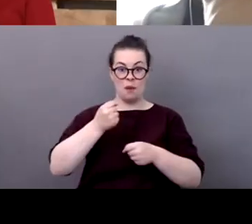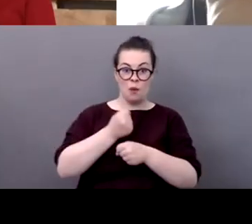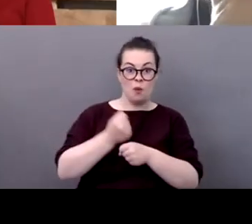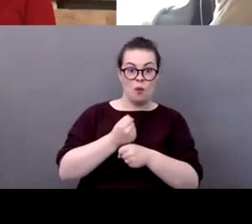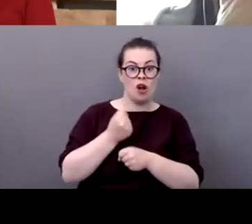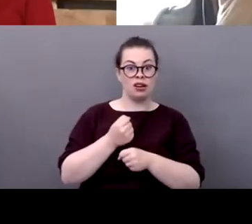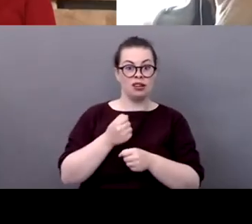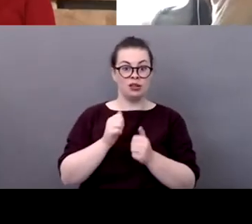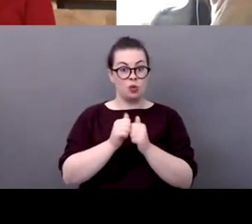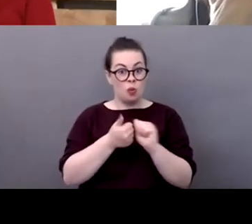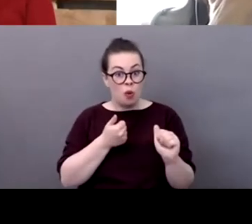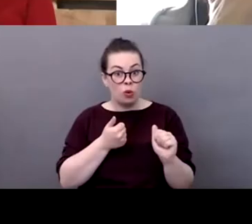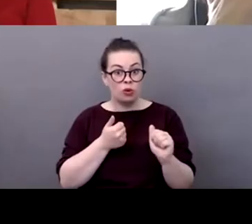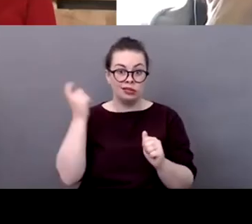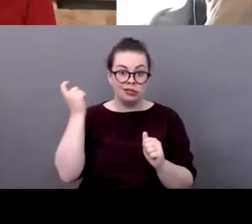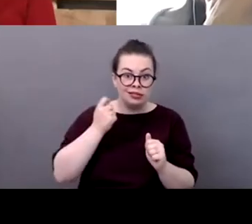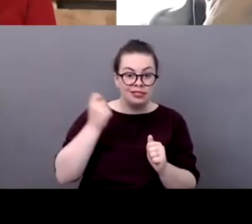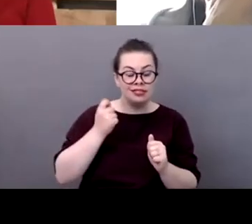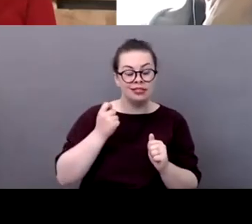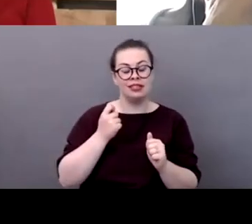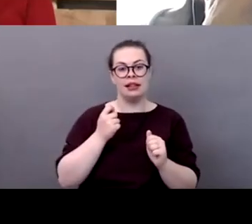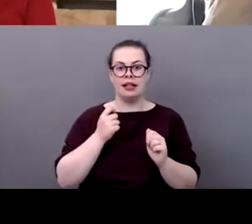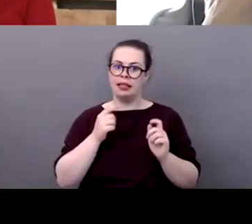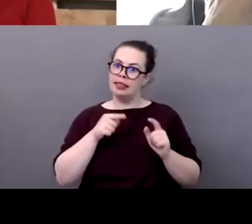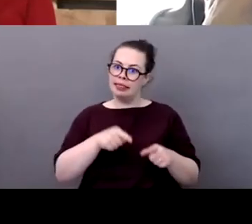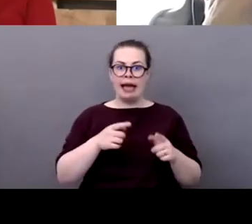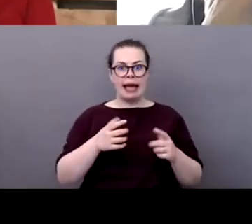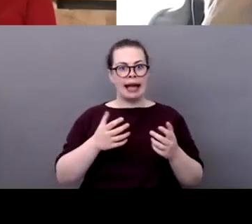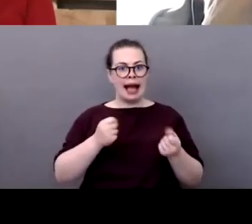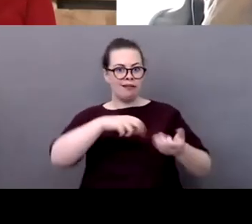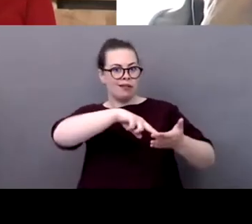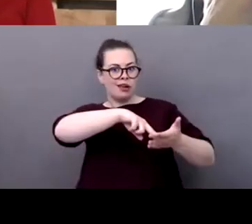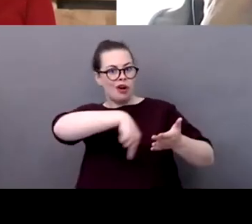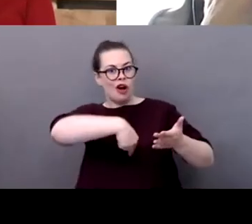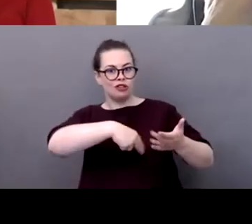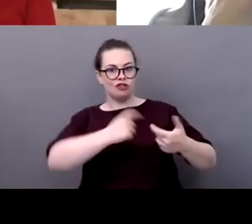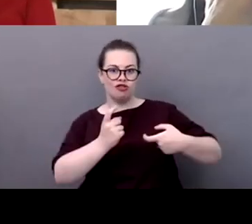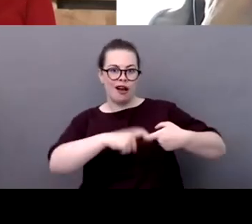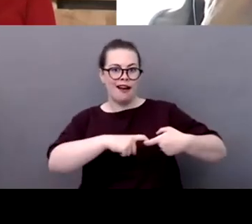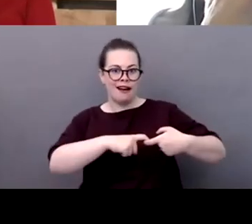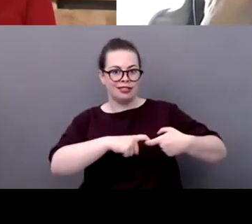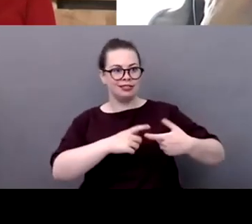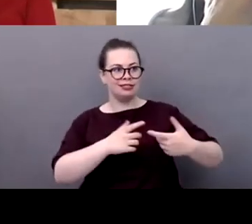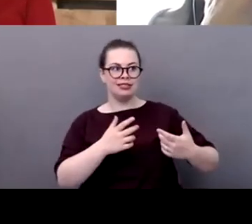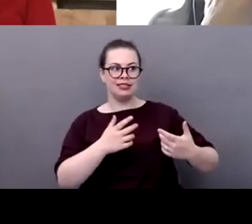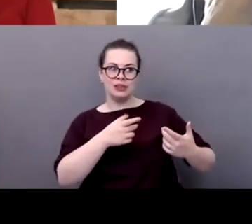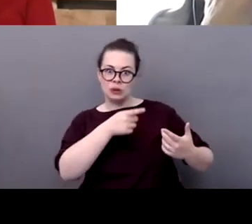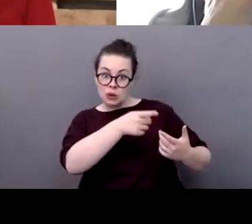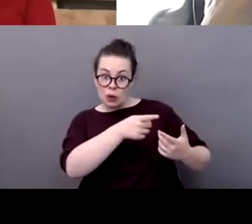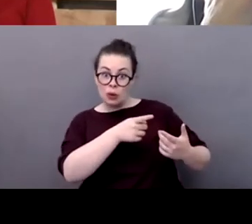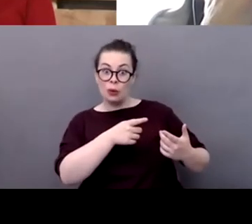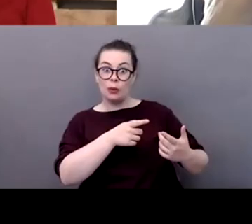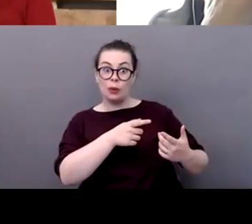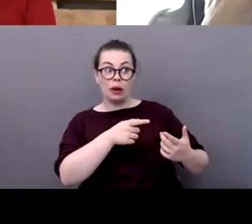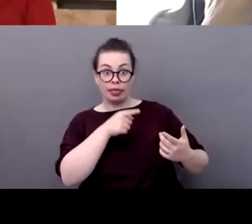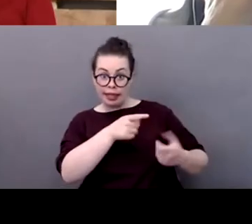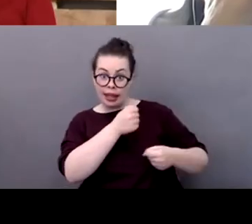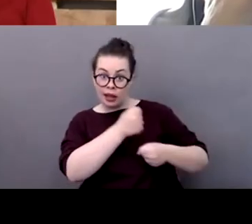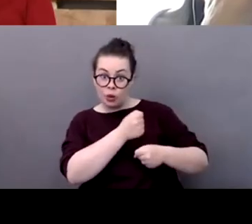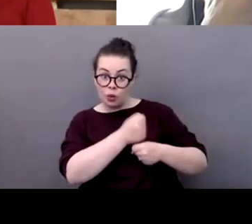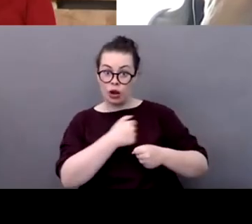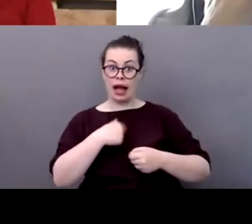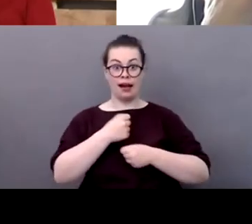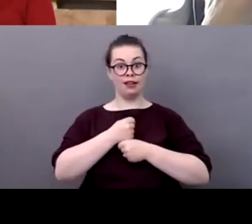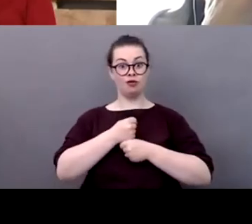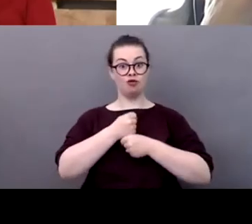it's sponsorships and contracts around speaking out. So there should also be greater supports for them to actually step into